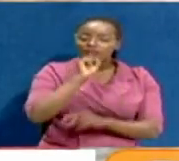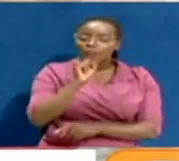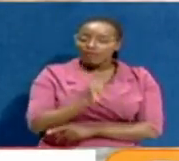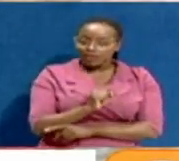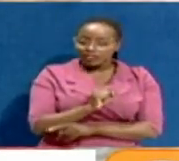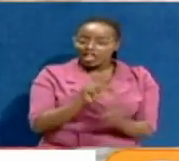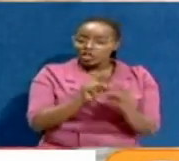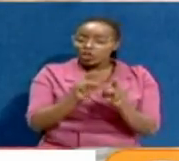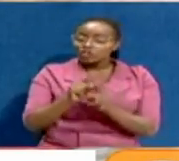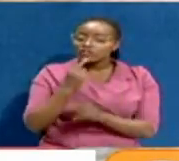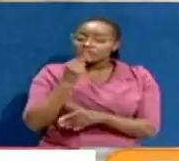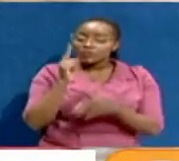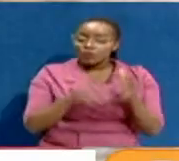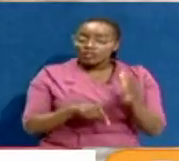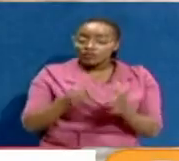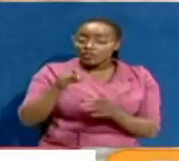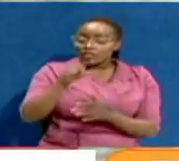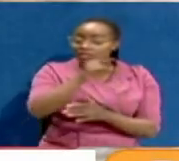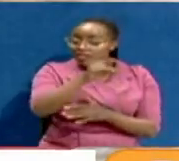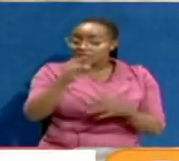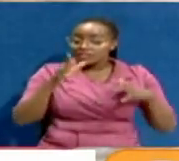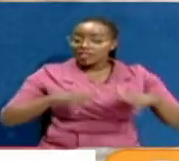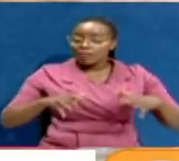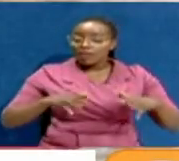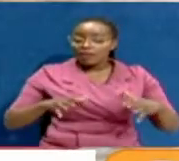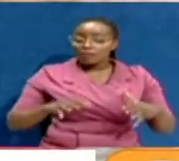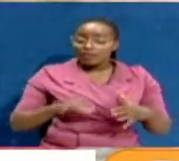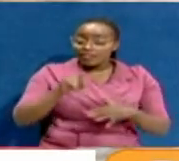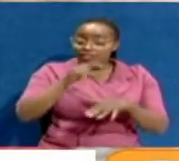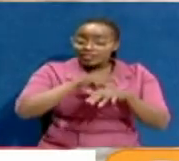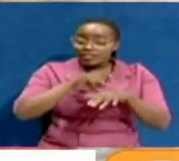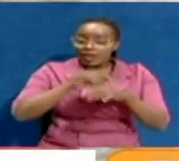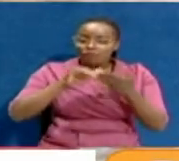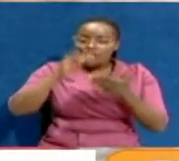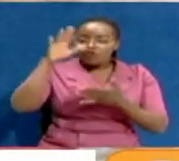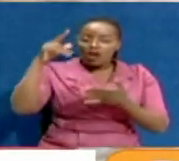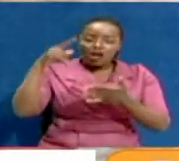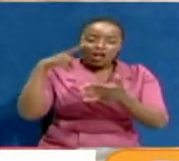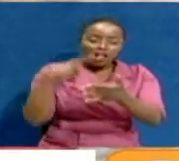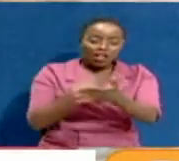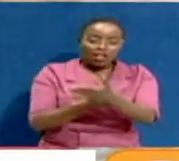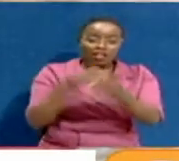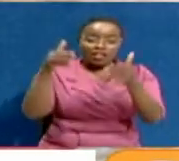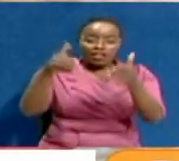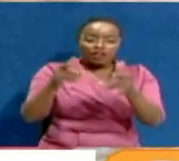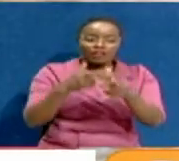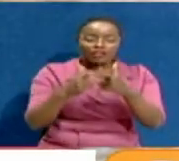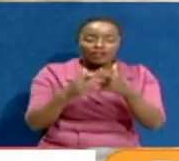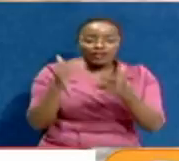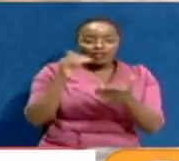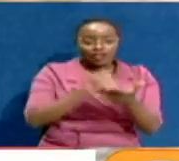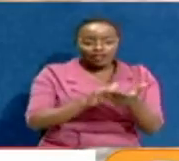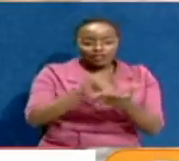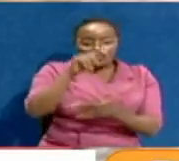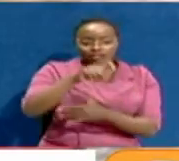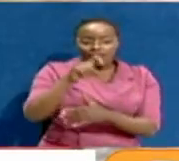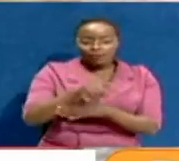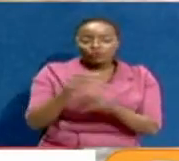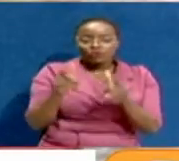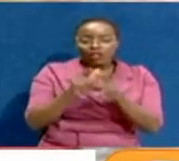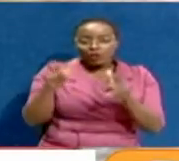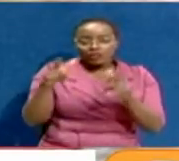age. And you'd say that for such people, at such a time when more vaccine is available, then again, we should get